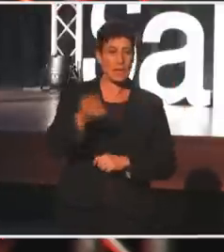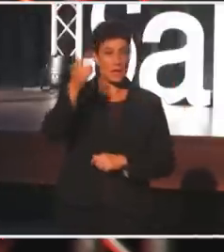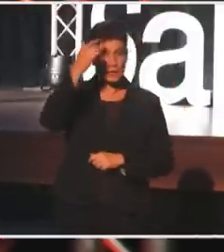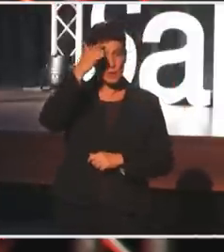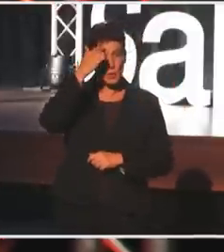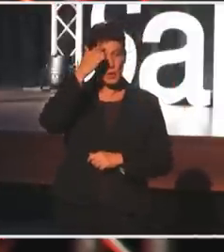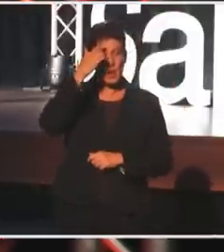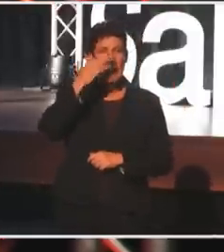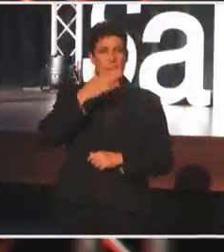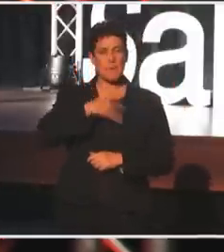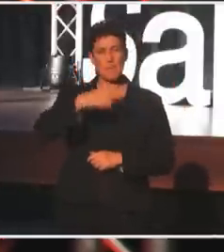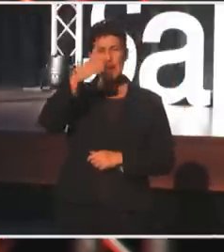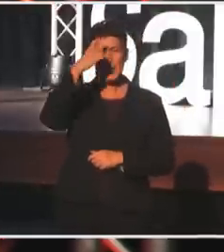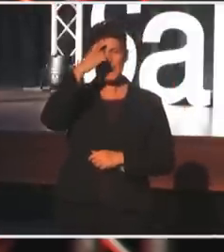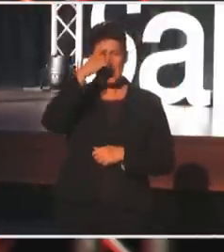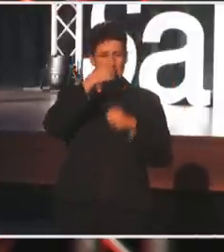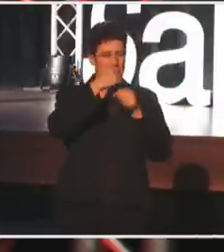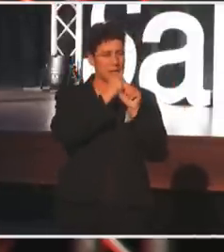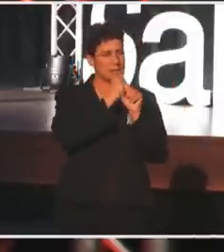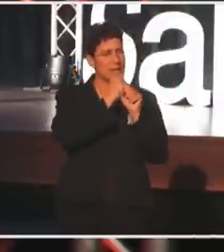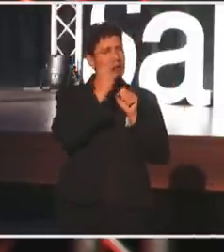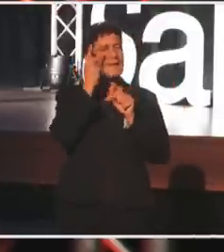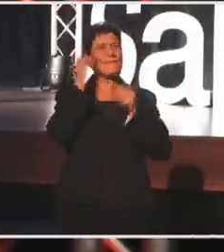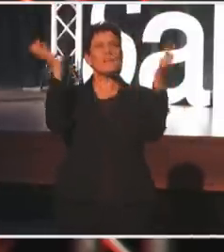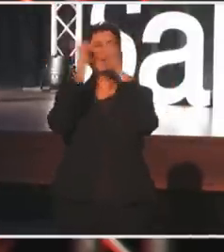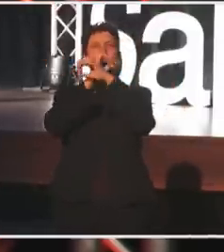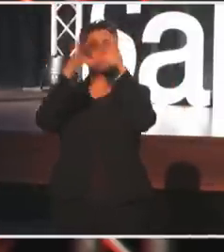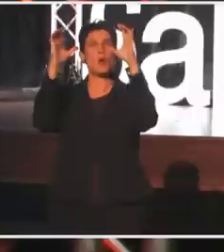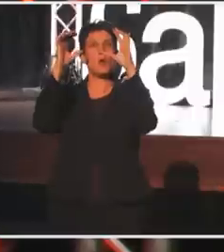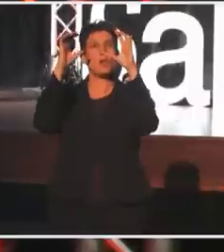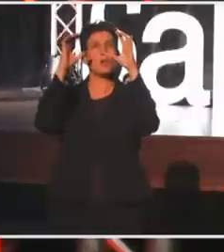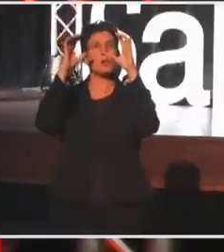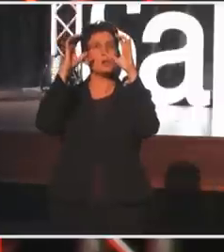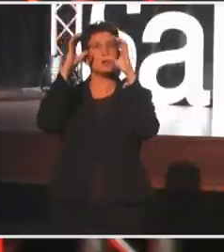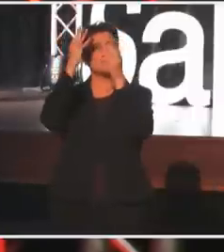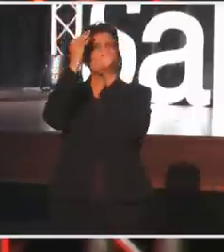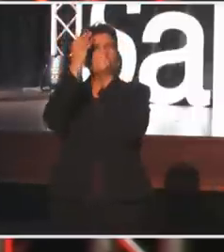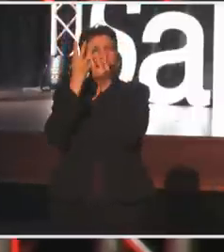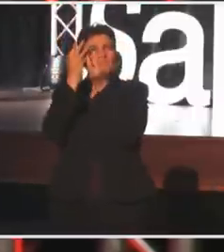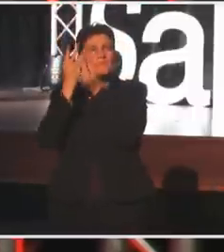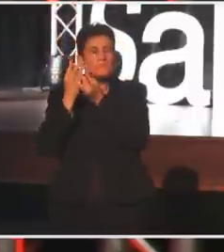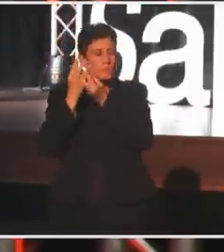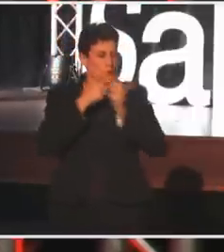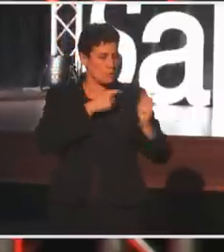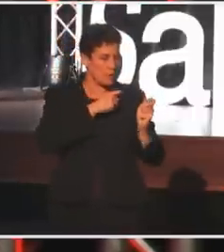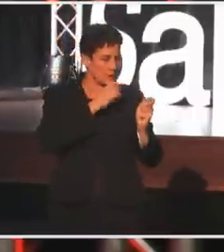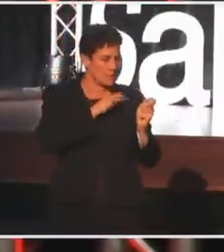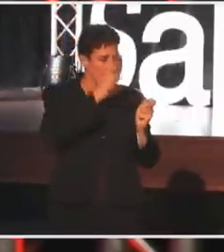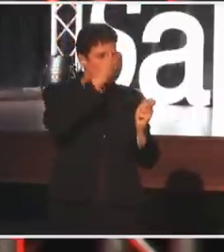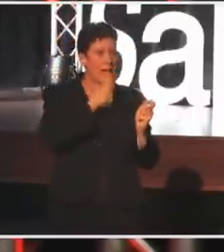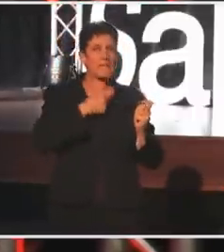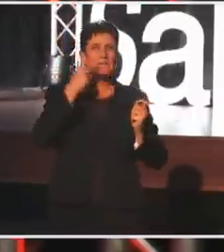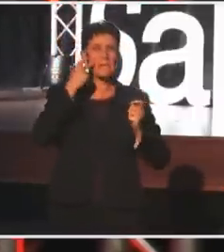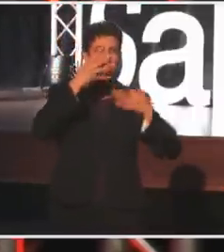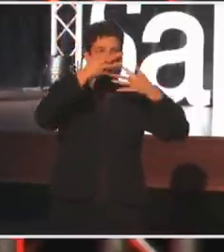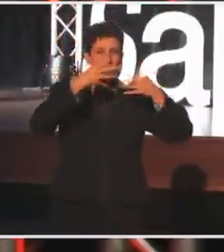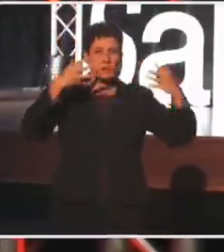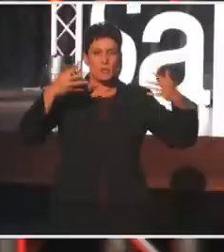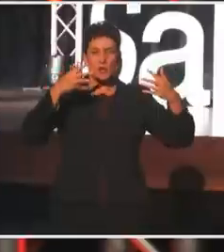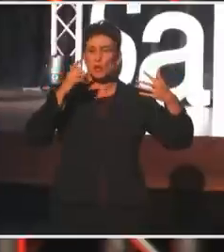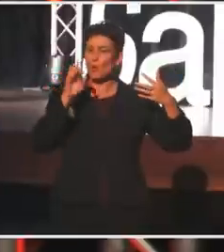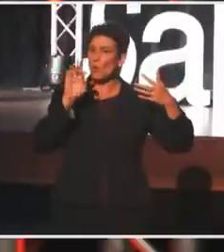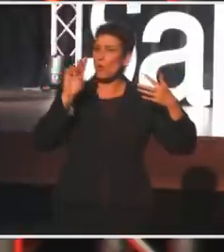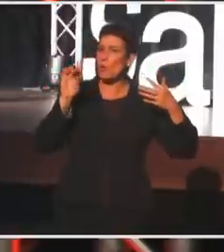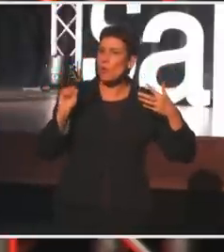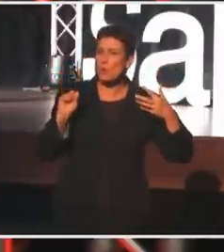my mind creates visual references to manage that information. I see chords,